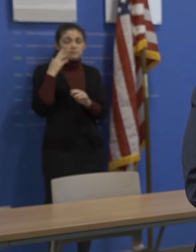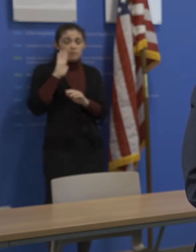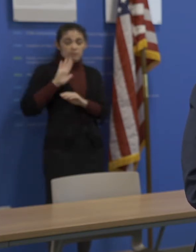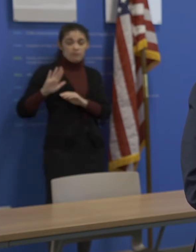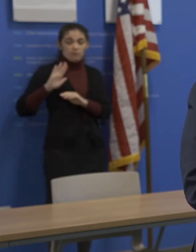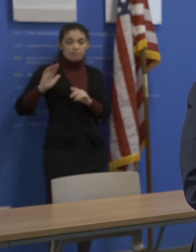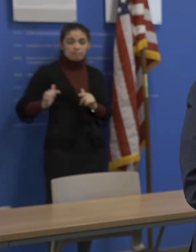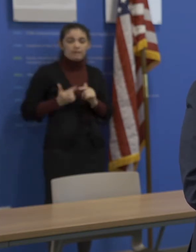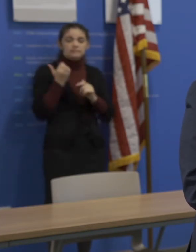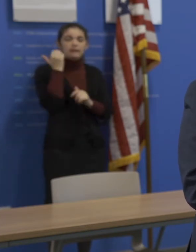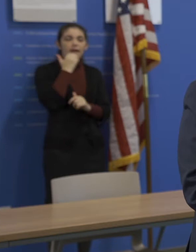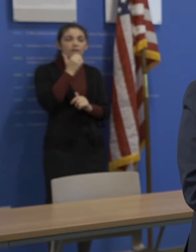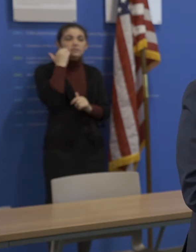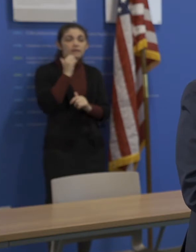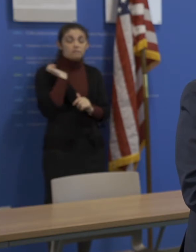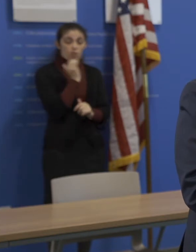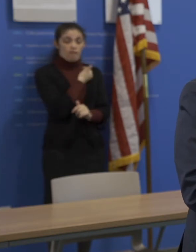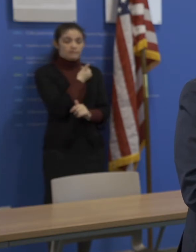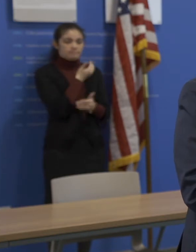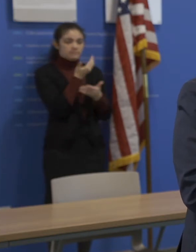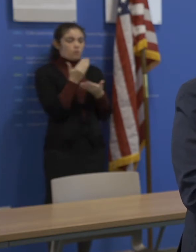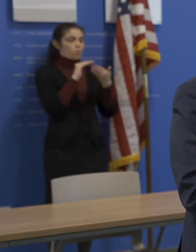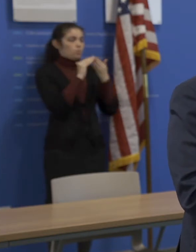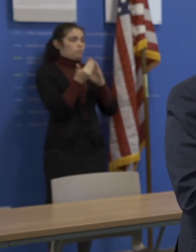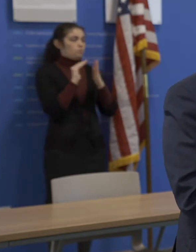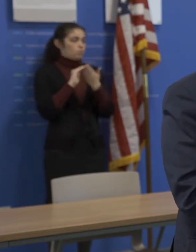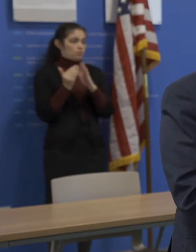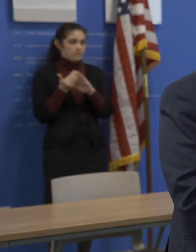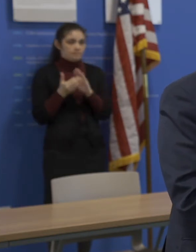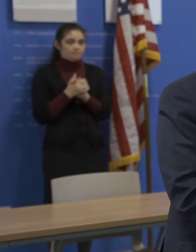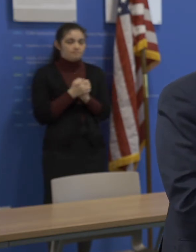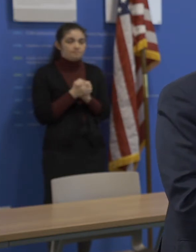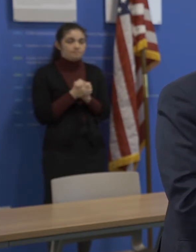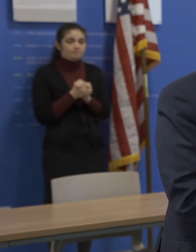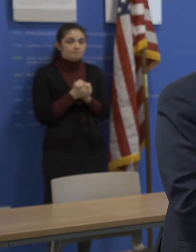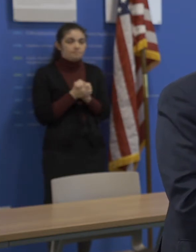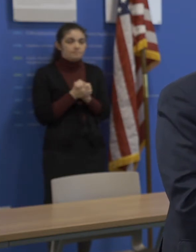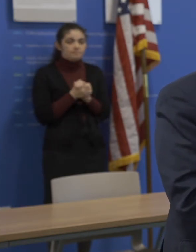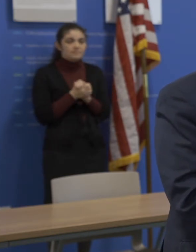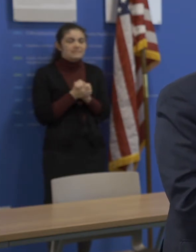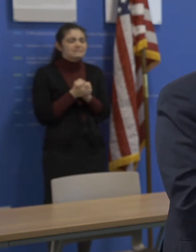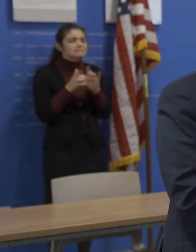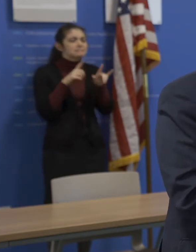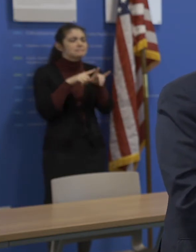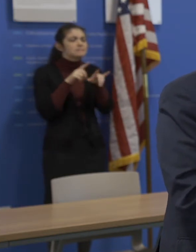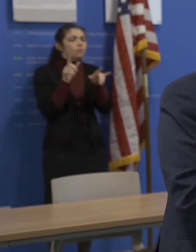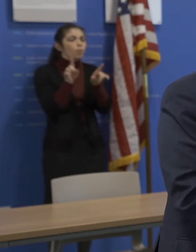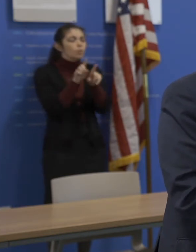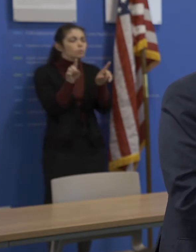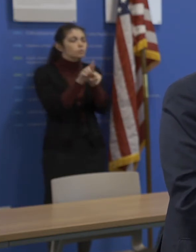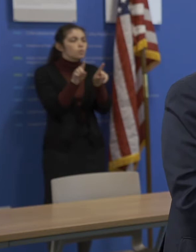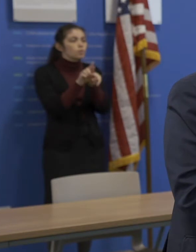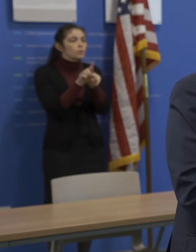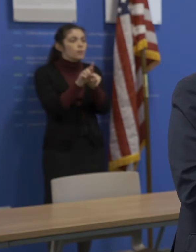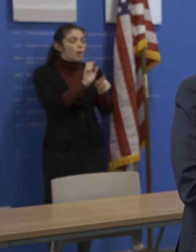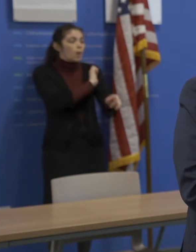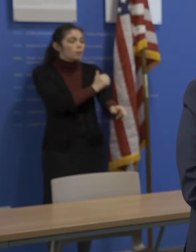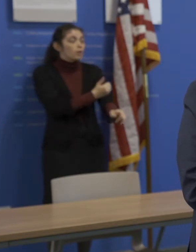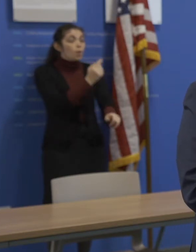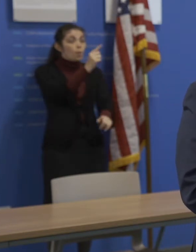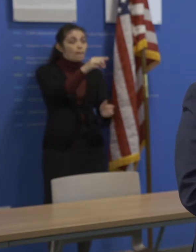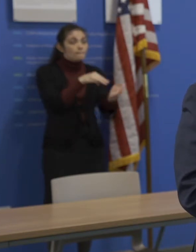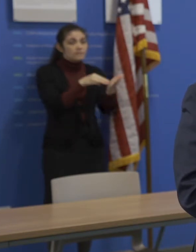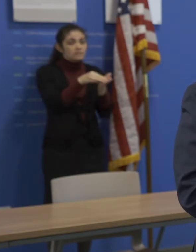lives each and every day for all of us in the community. At the same time, I've authorized $1